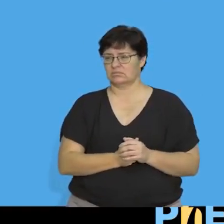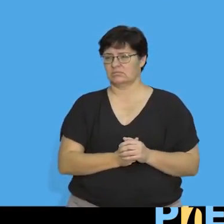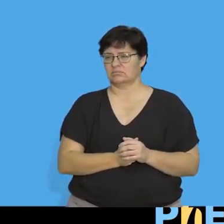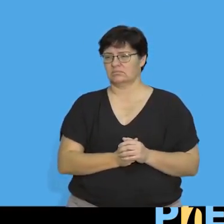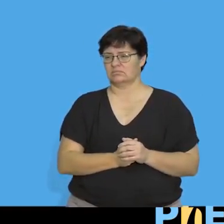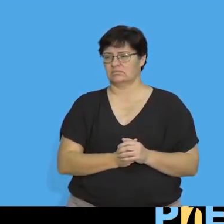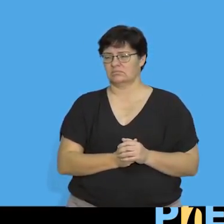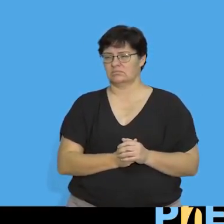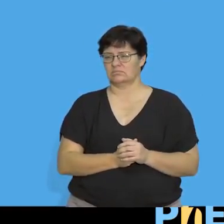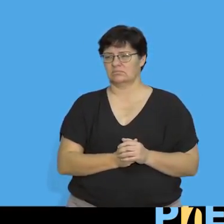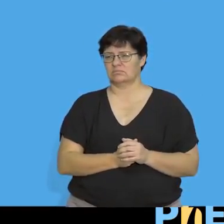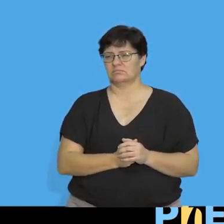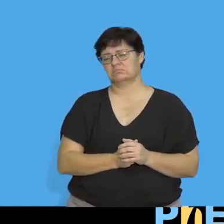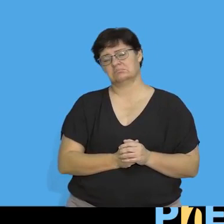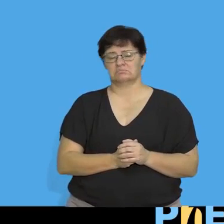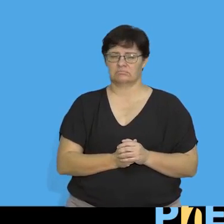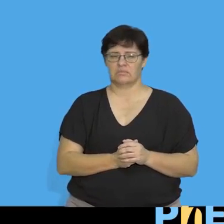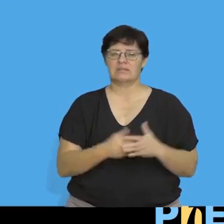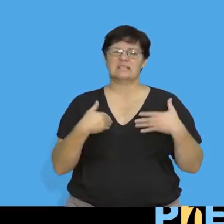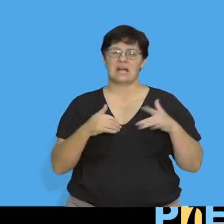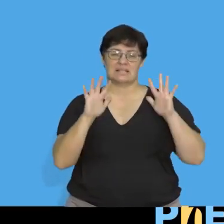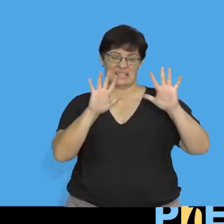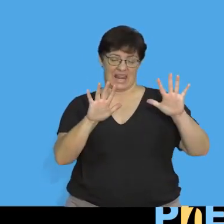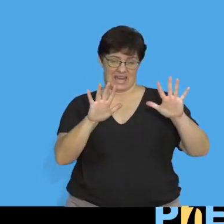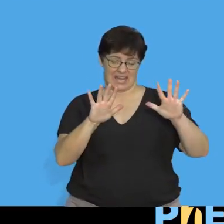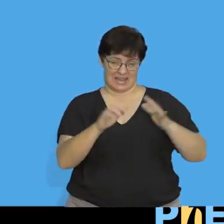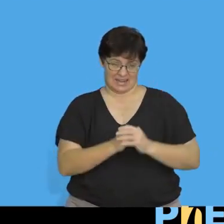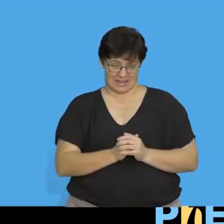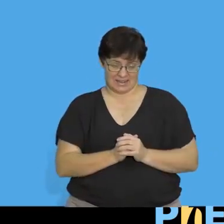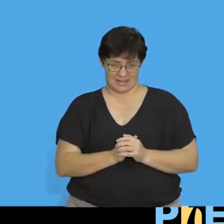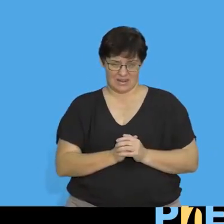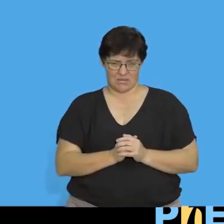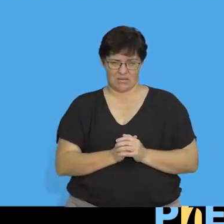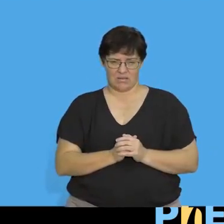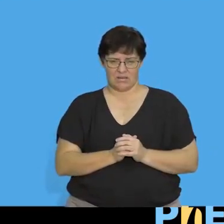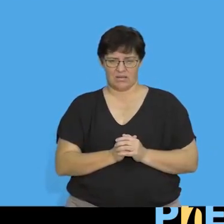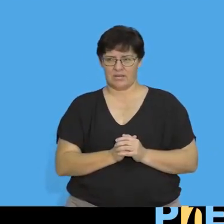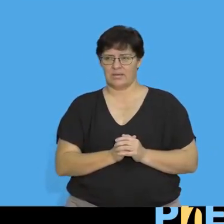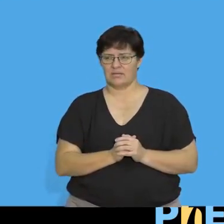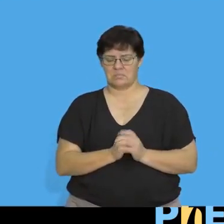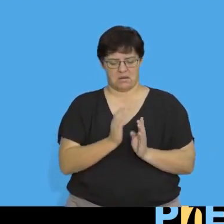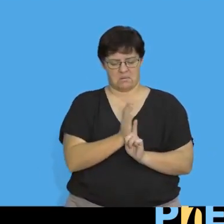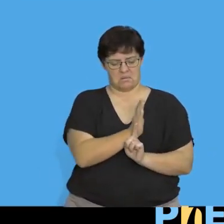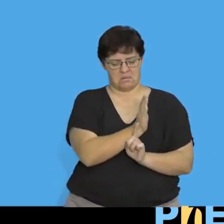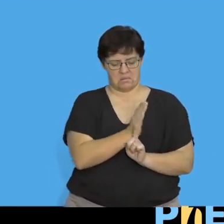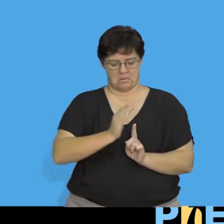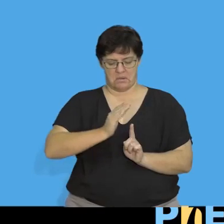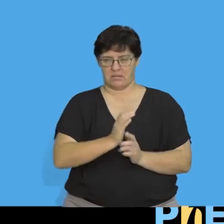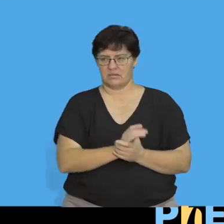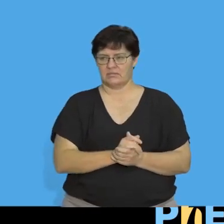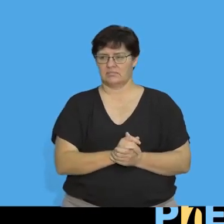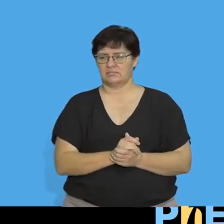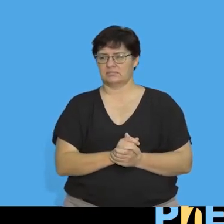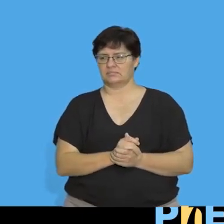and I'm going to say, let's start at 10 degrees, which isn't very far off the middle, and let it go, and we're going to measure